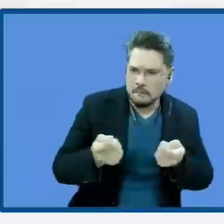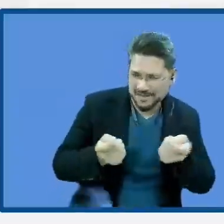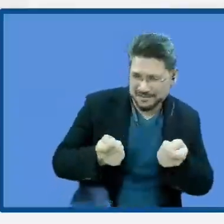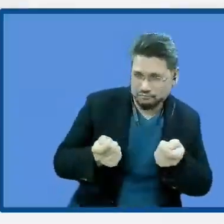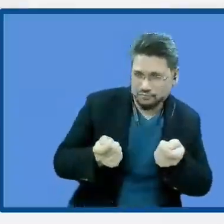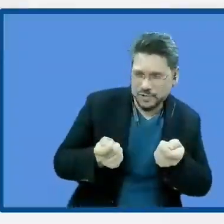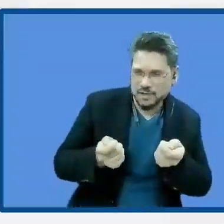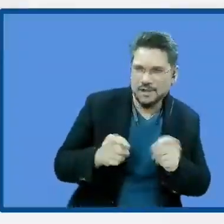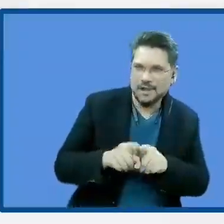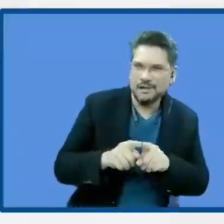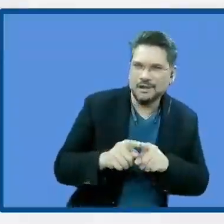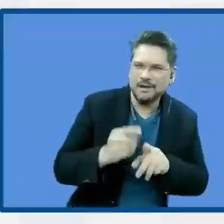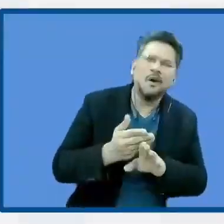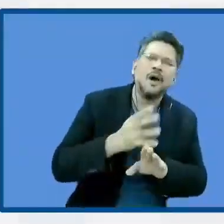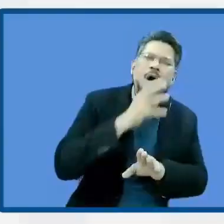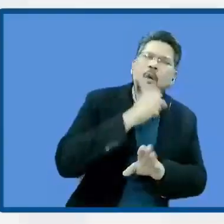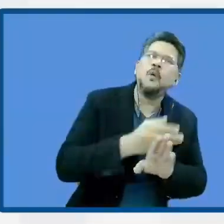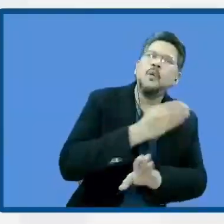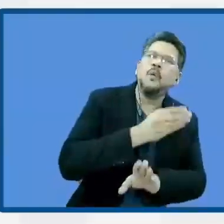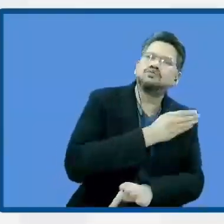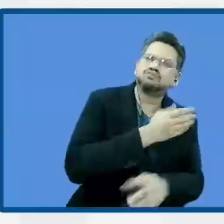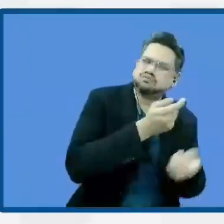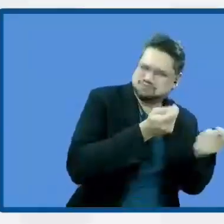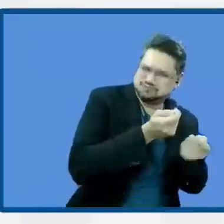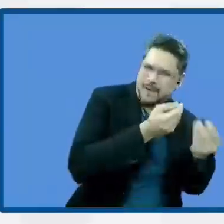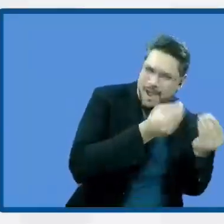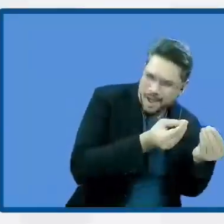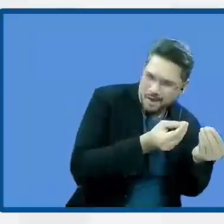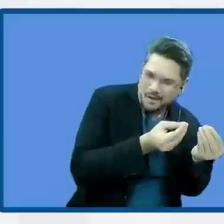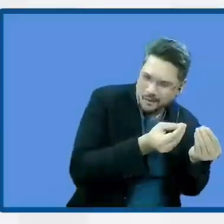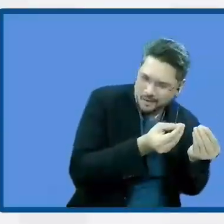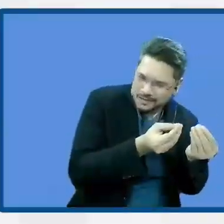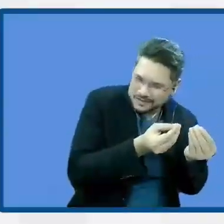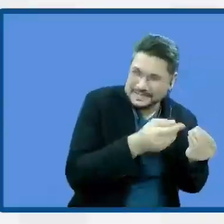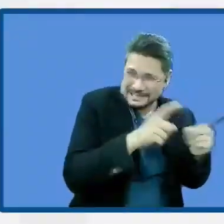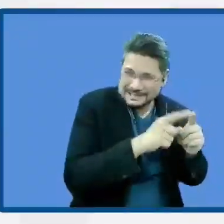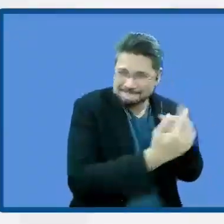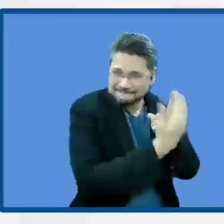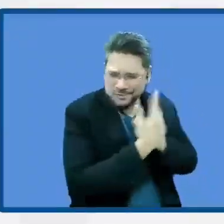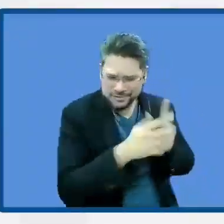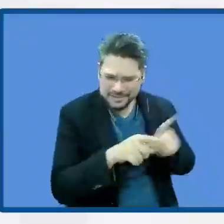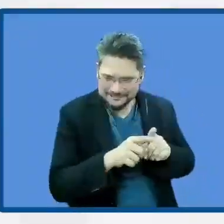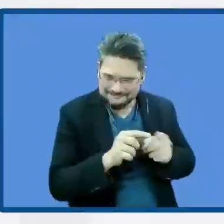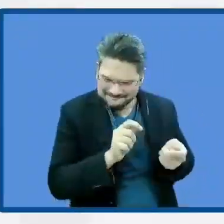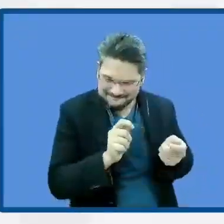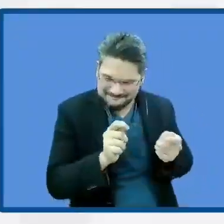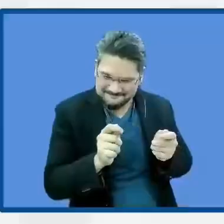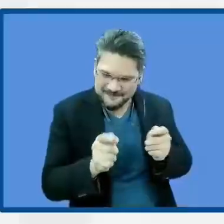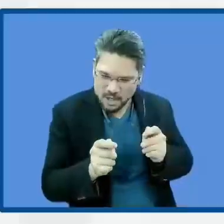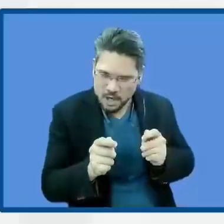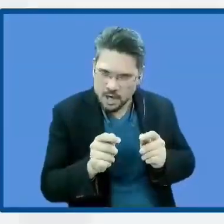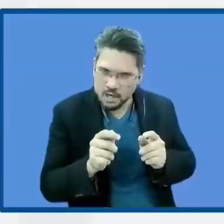traditional management, but they also forced us to go towards the processes